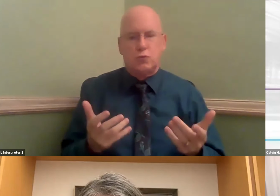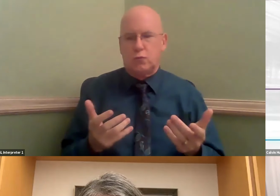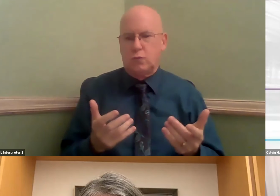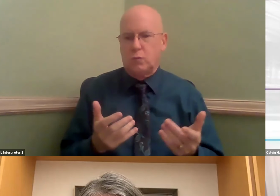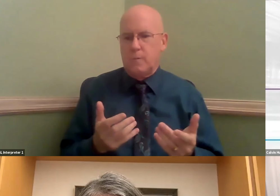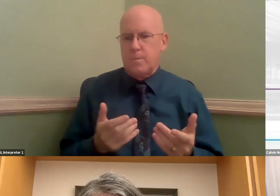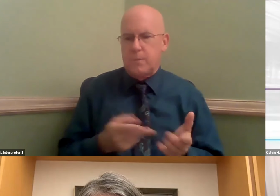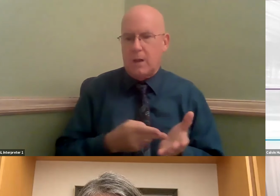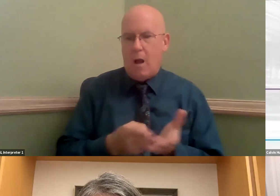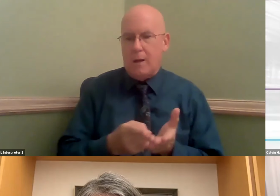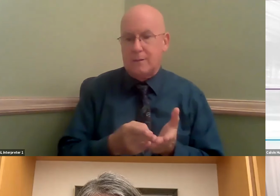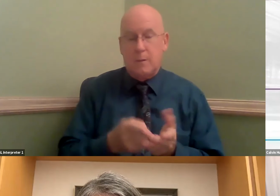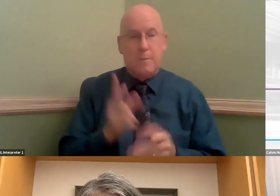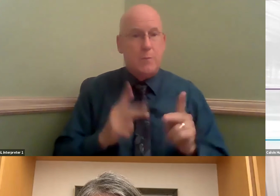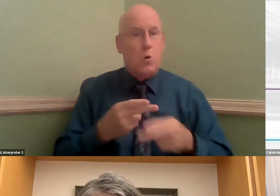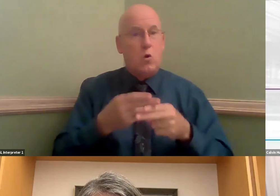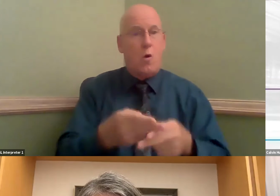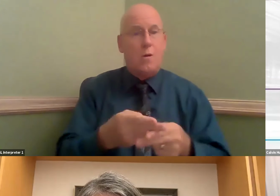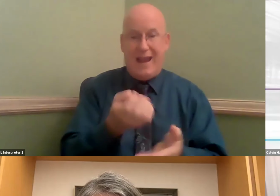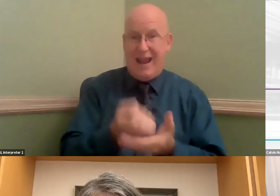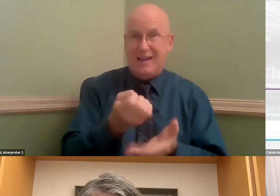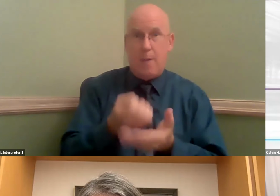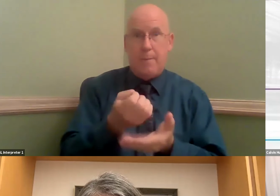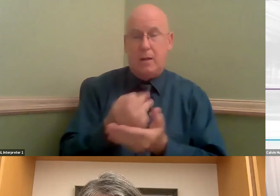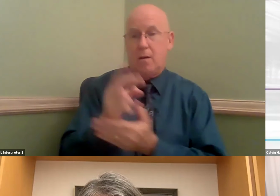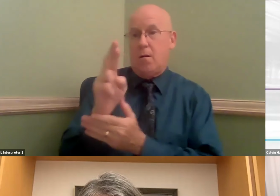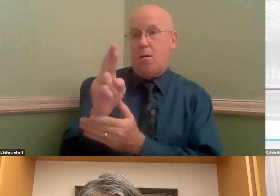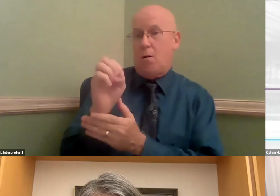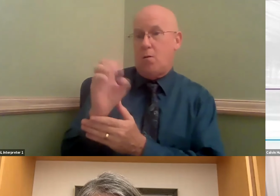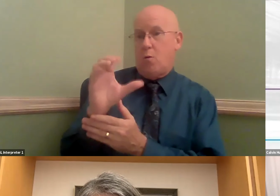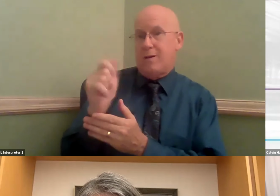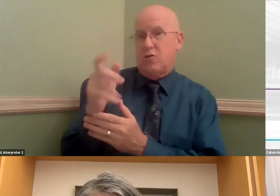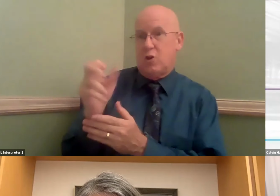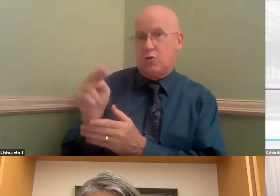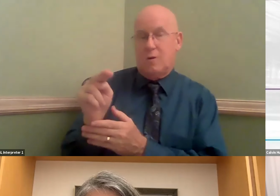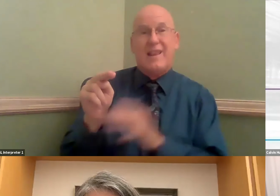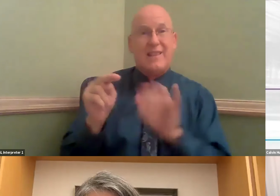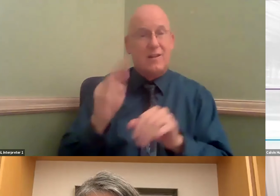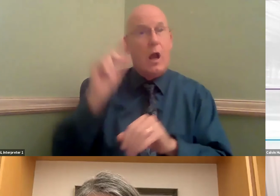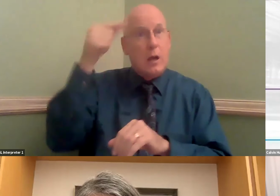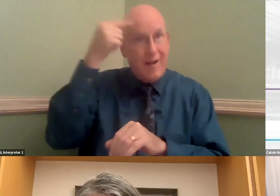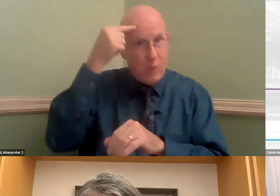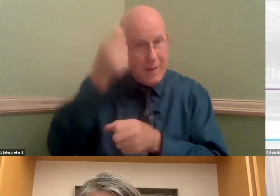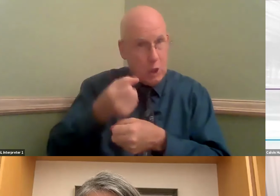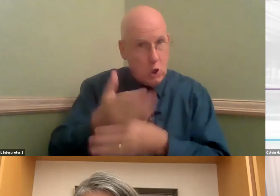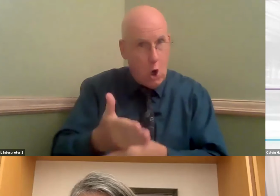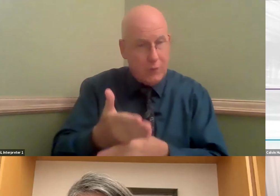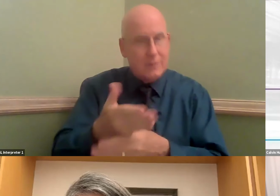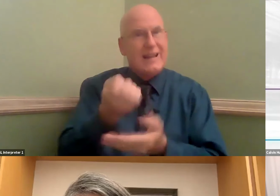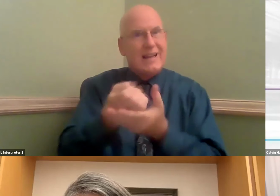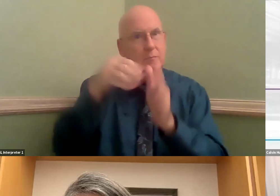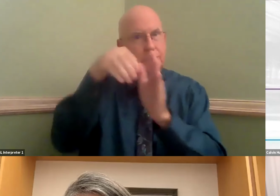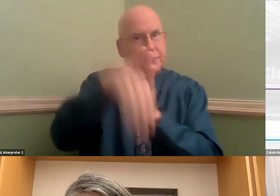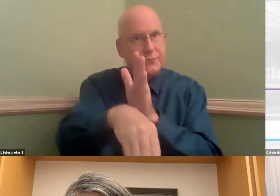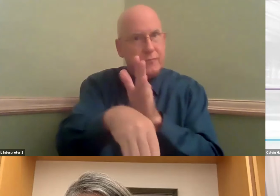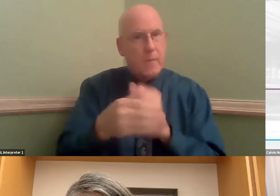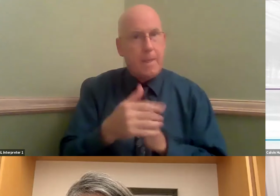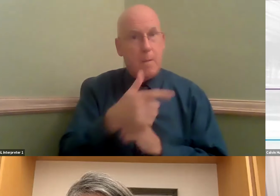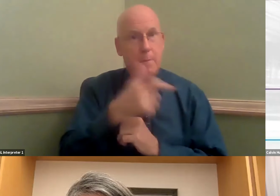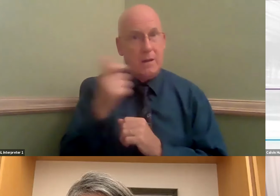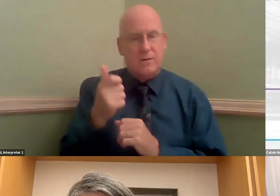with you, I know people will call it an economic recession now. This was a government-induced recession. Obviously, as a reaction to